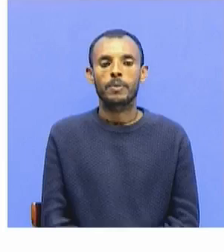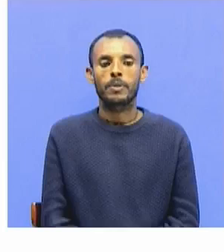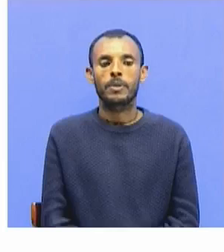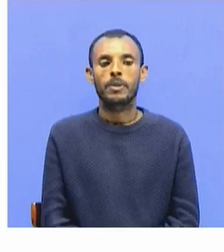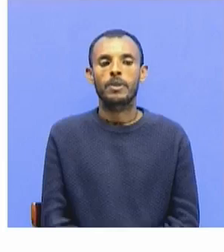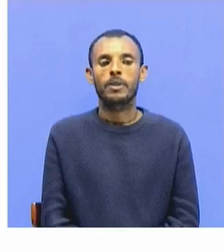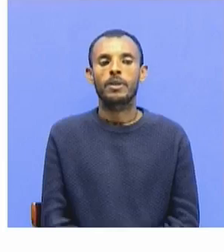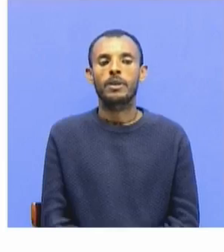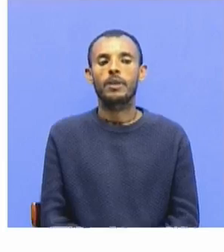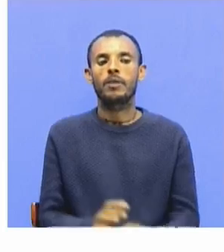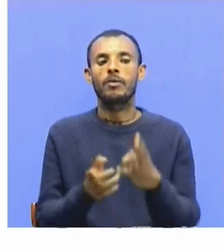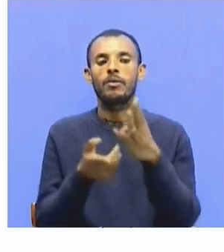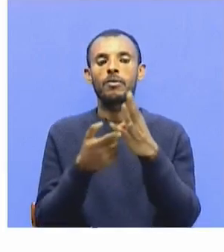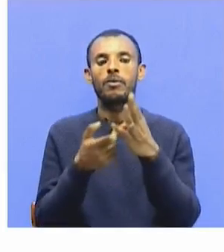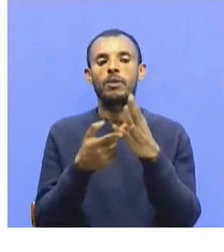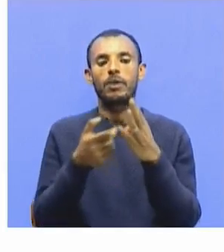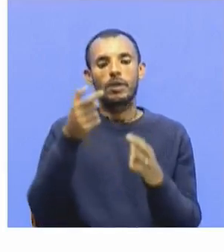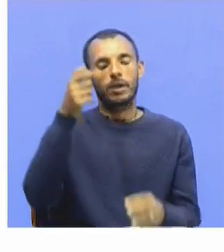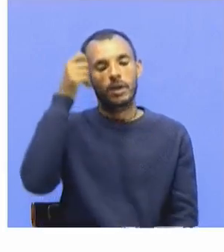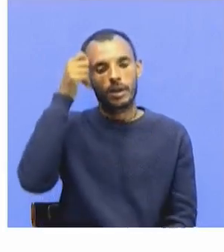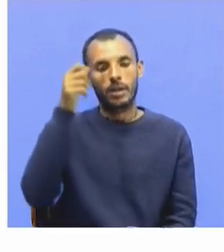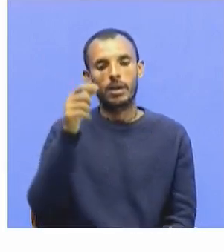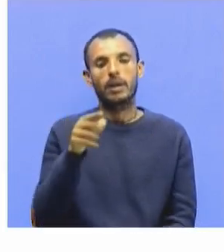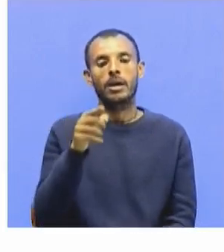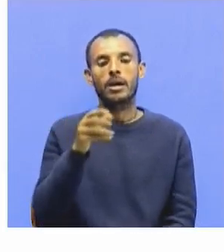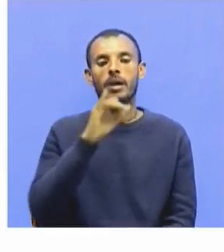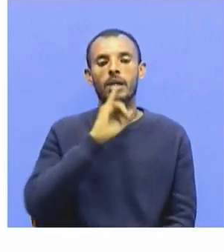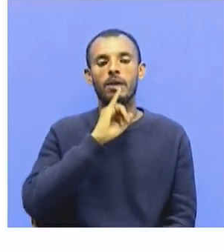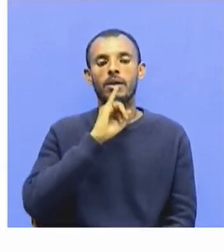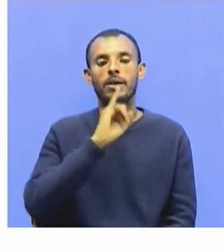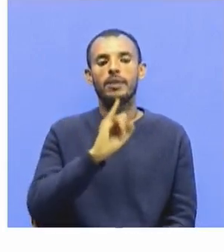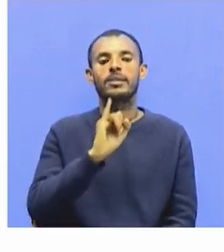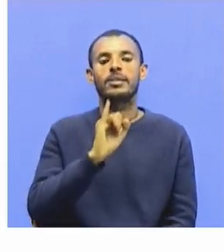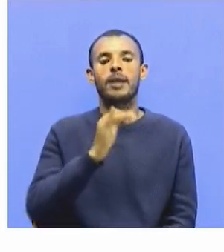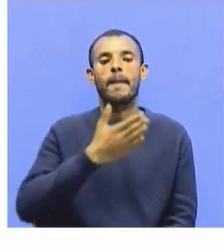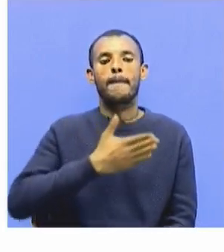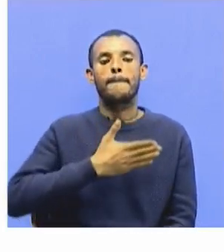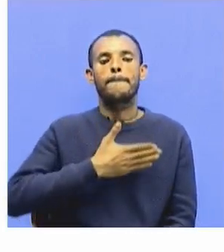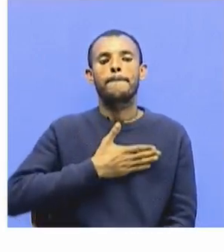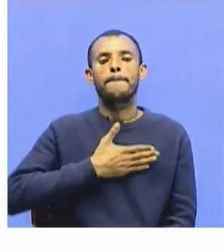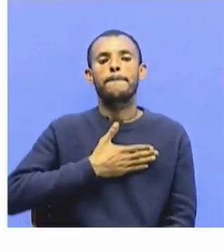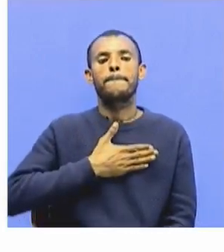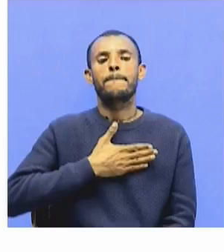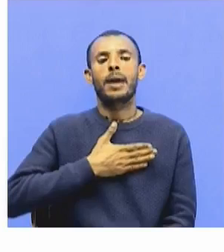For he is my best friend.